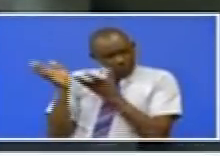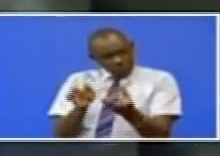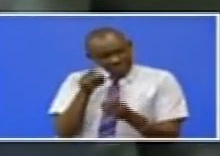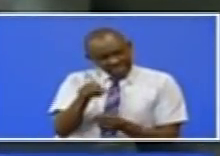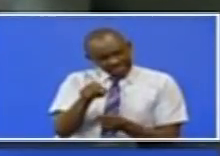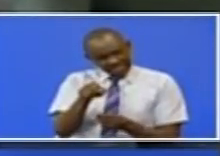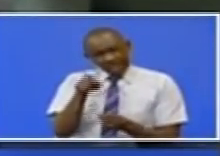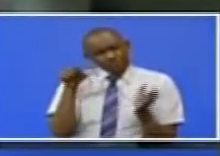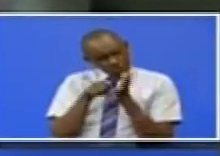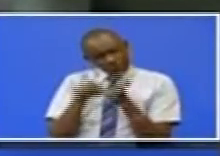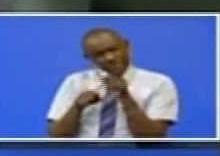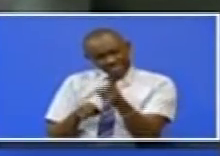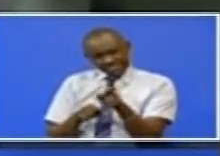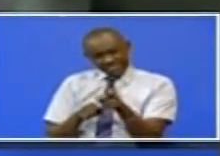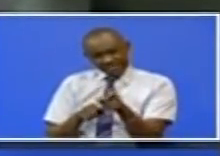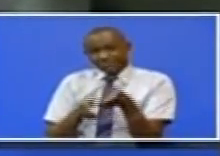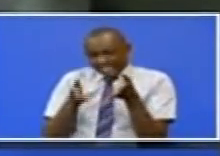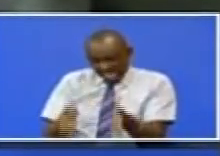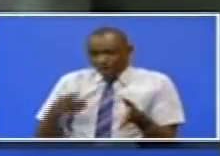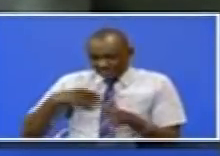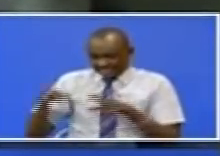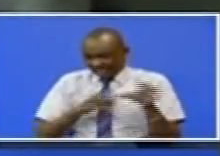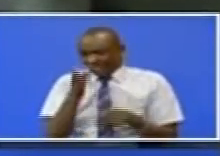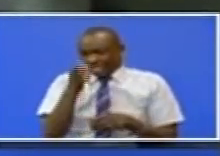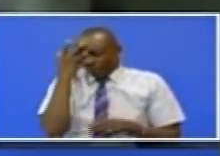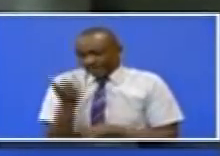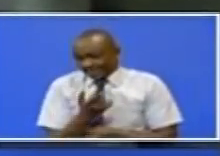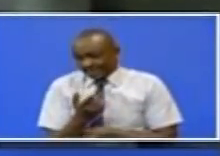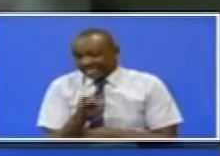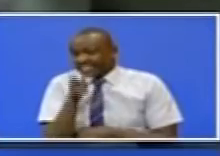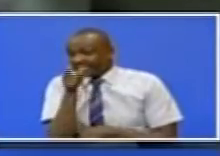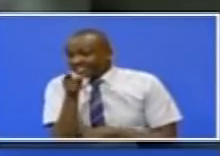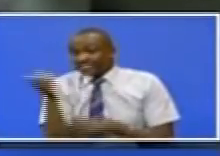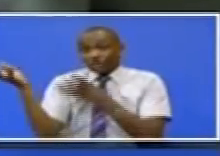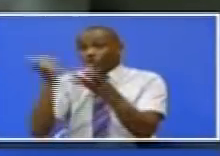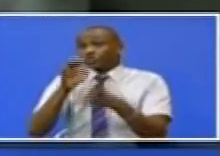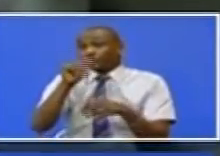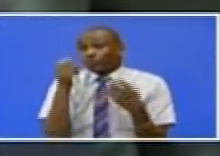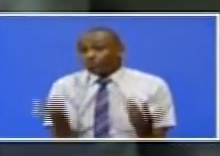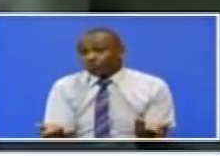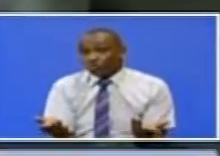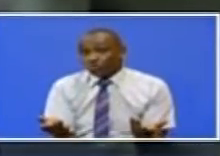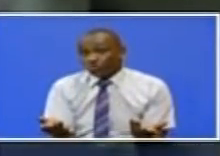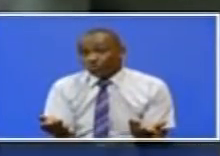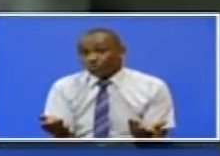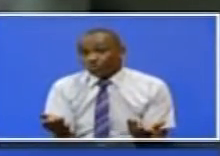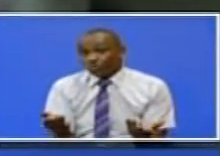current tribulations which I'm undergoing are caused by